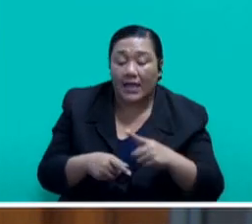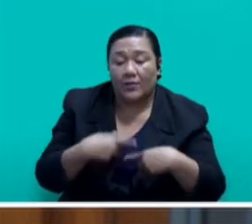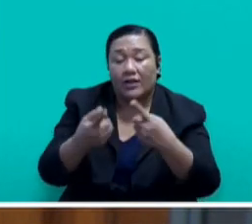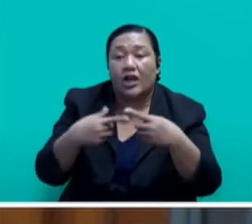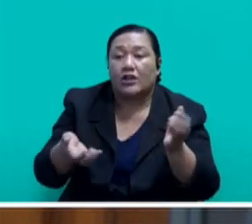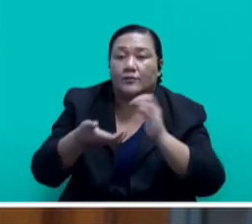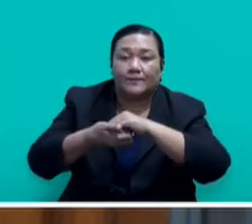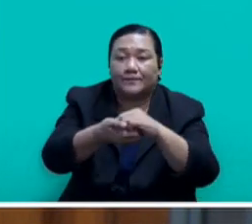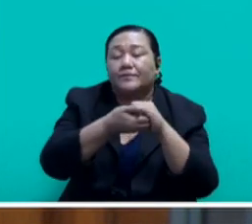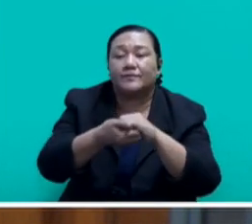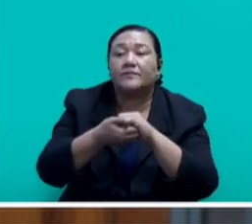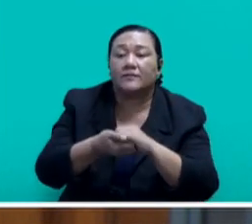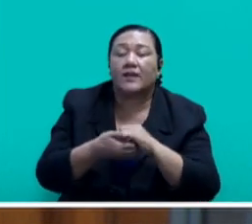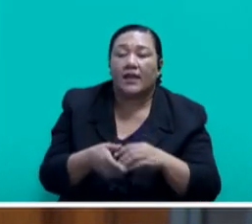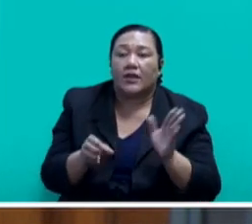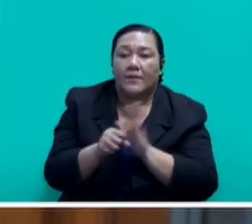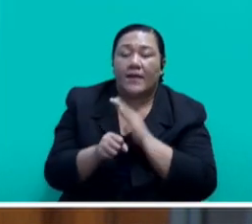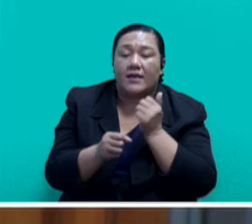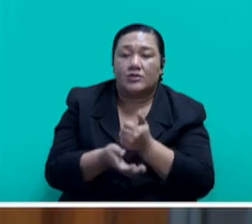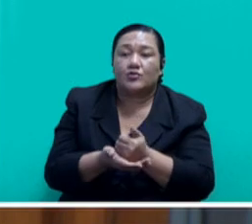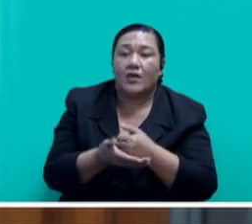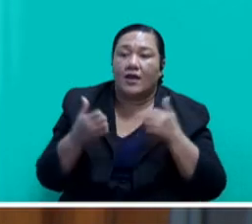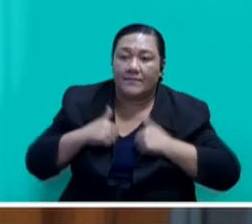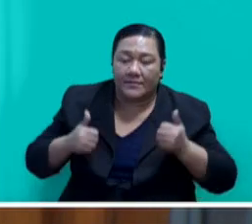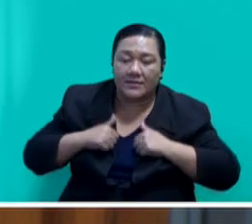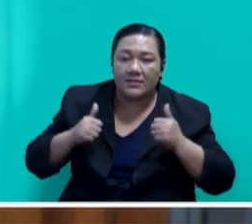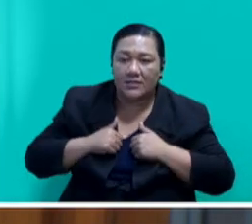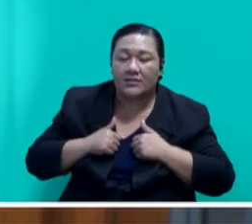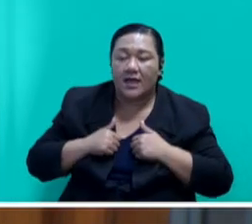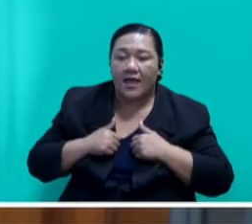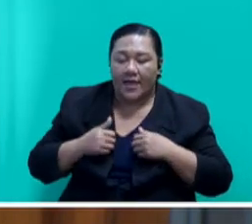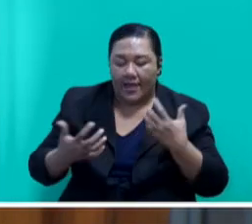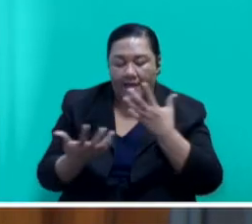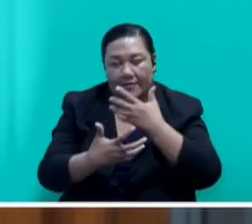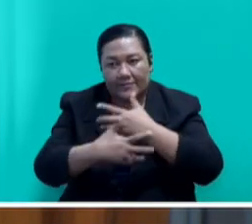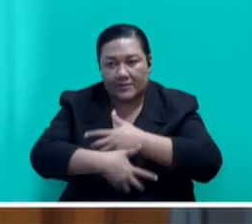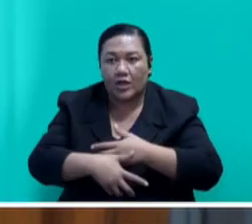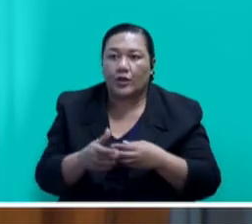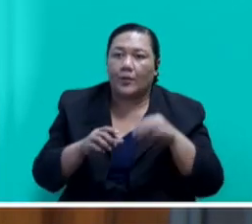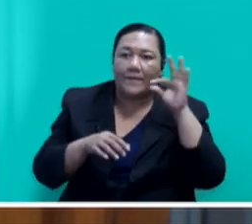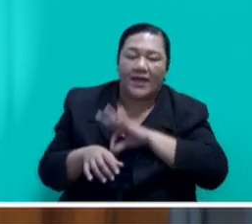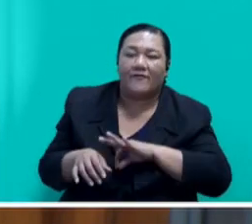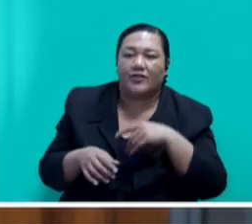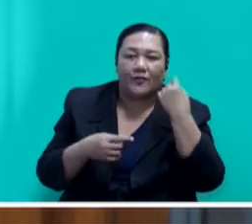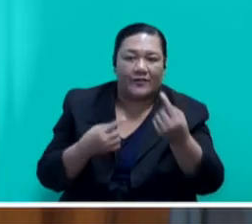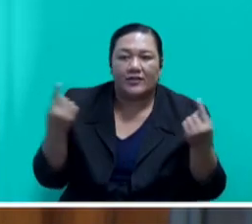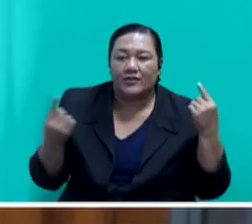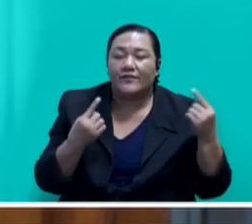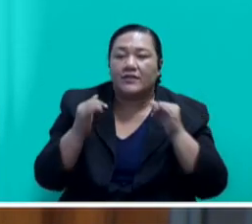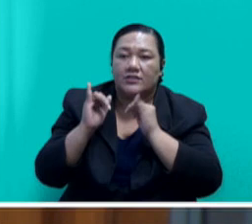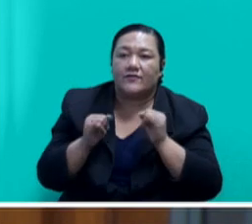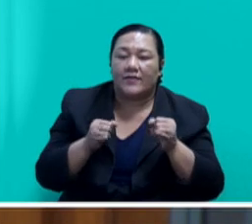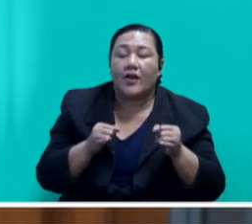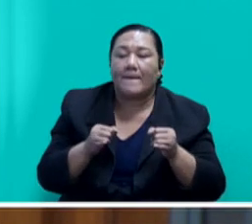resilience and adaptation efforts through practical and viable adaptation solutions for the benefit of individual